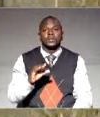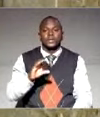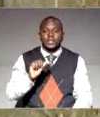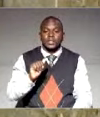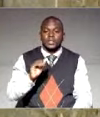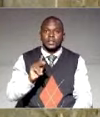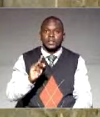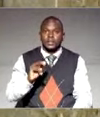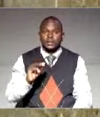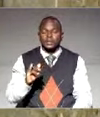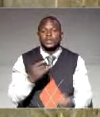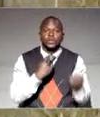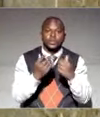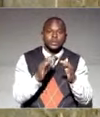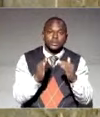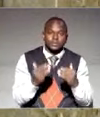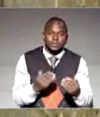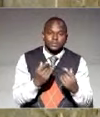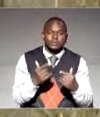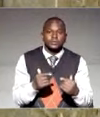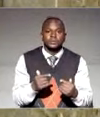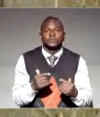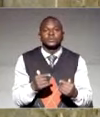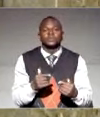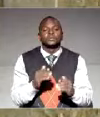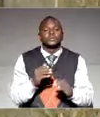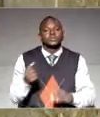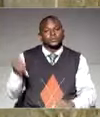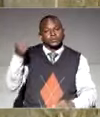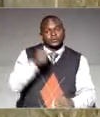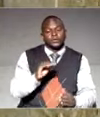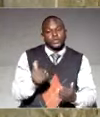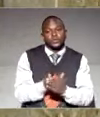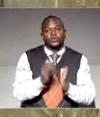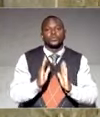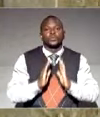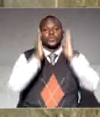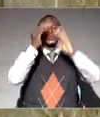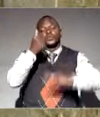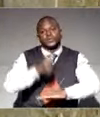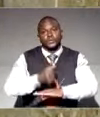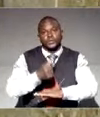Ekelang. We will be talking about the installation of a new bishop in Soroti.